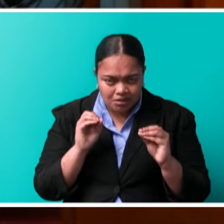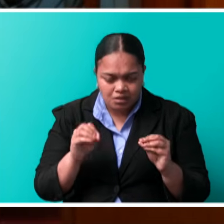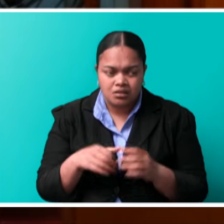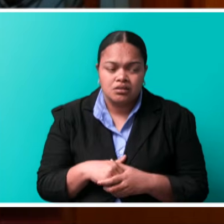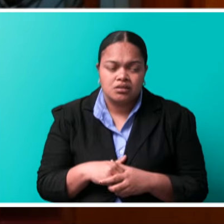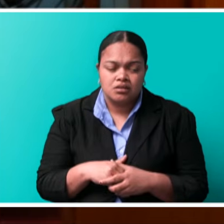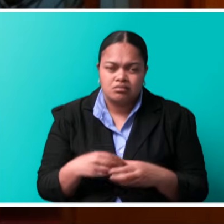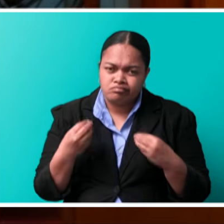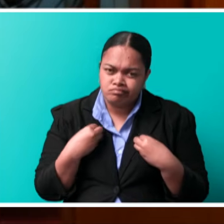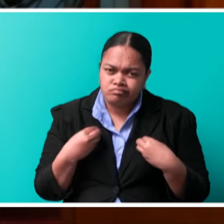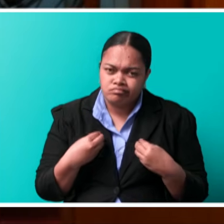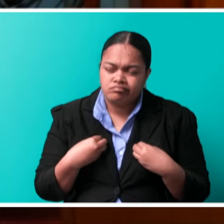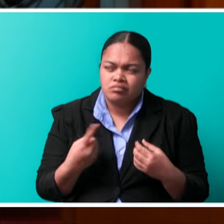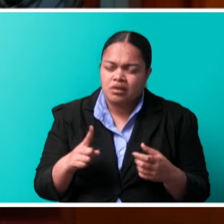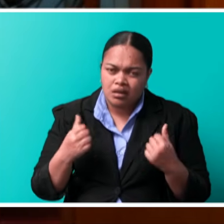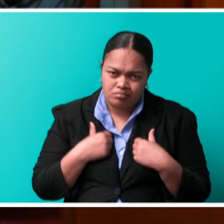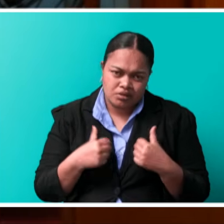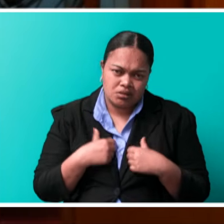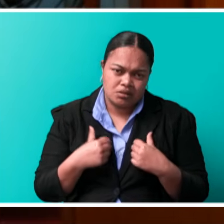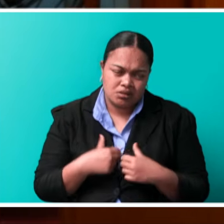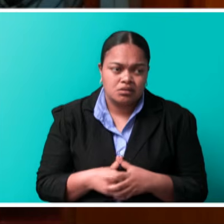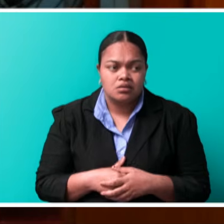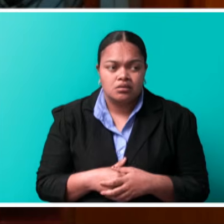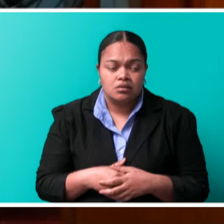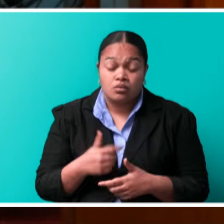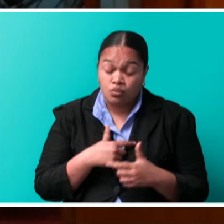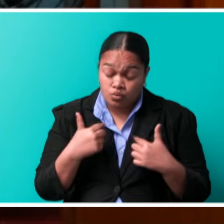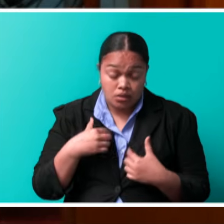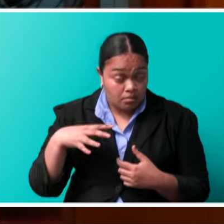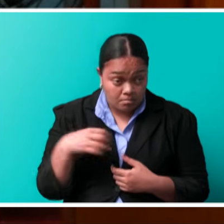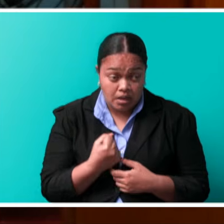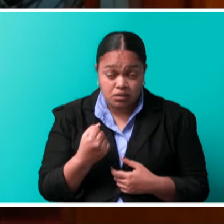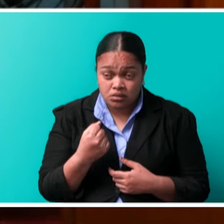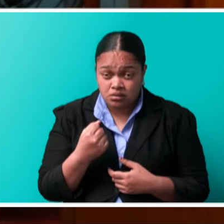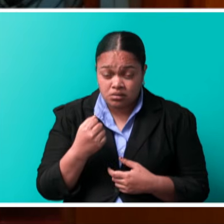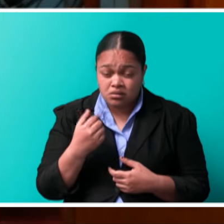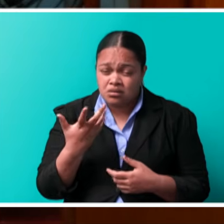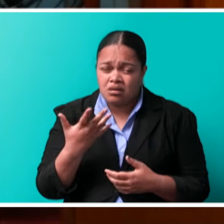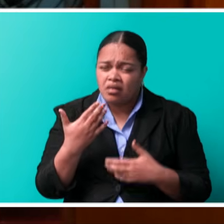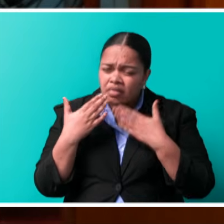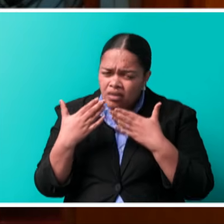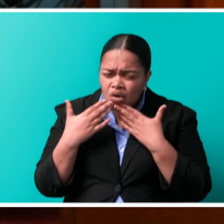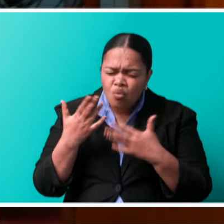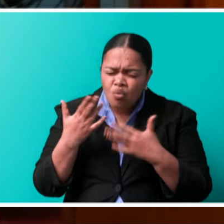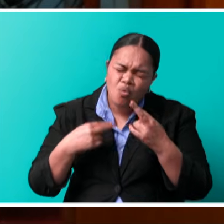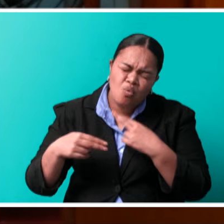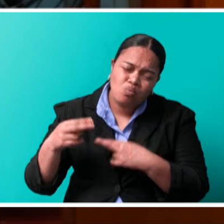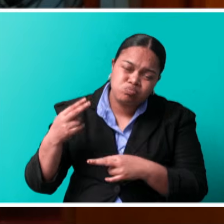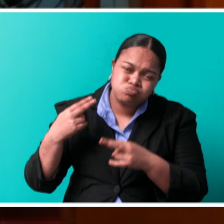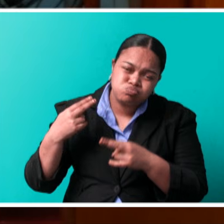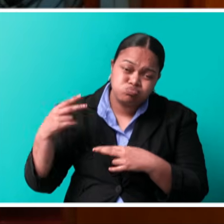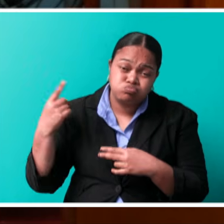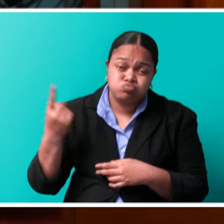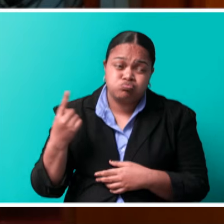entrepreneurship, and practical trade. And we must pay respect to the older generation of parents who paid